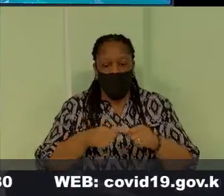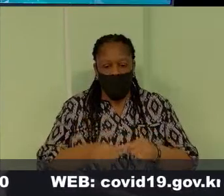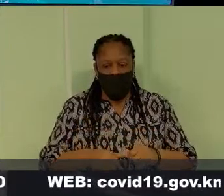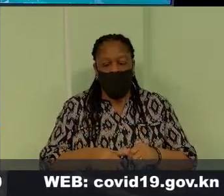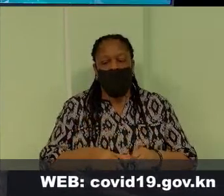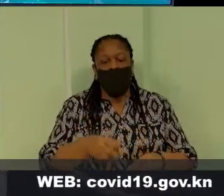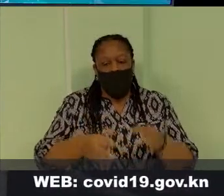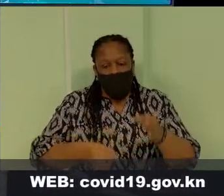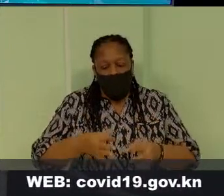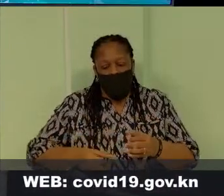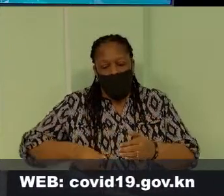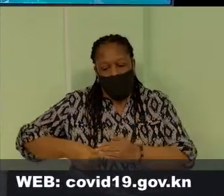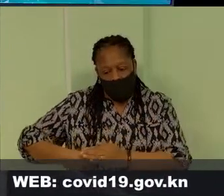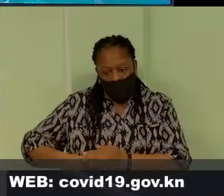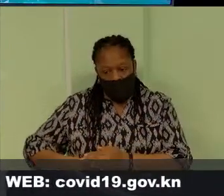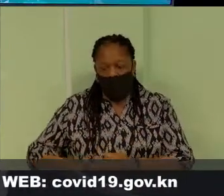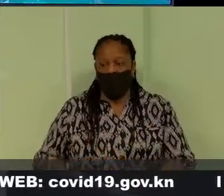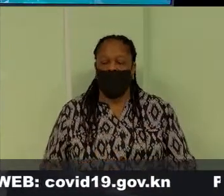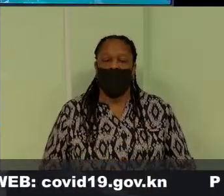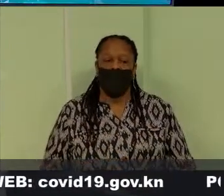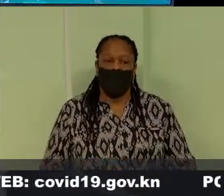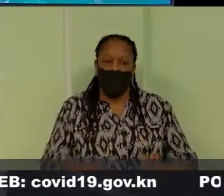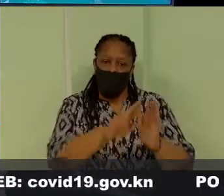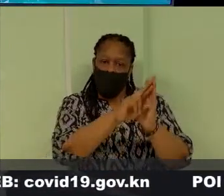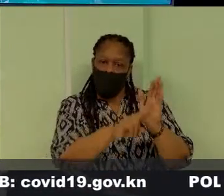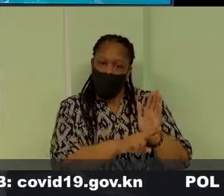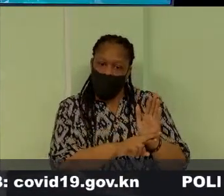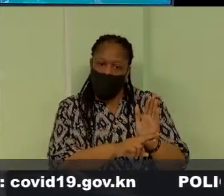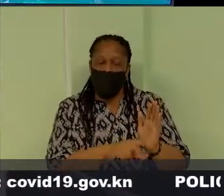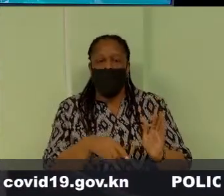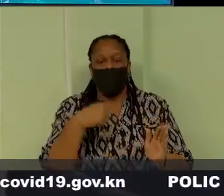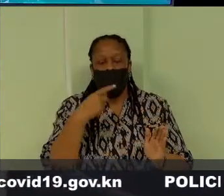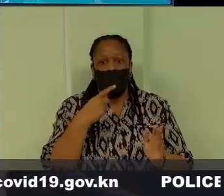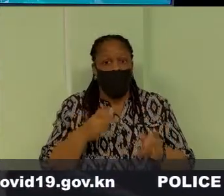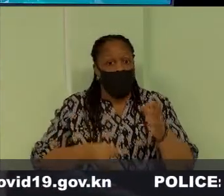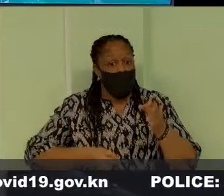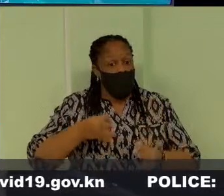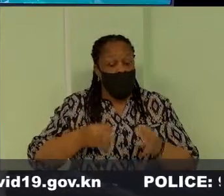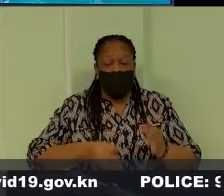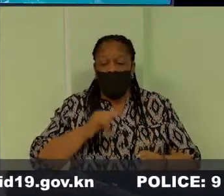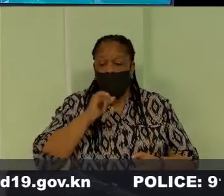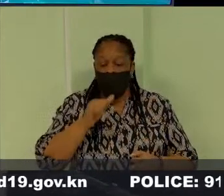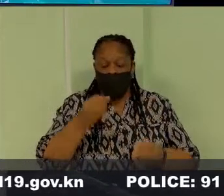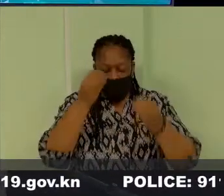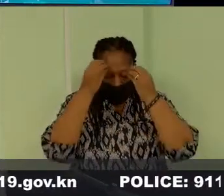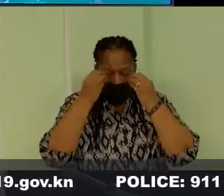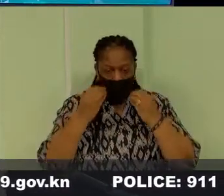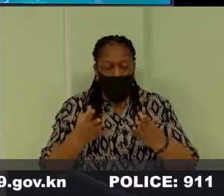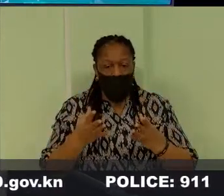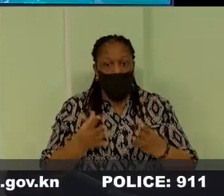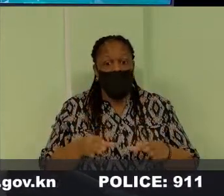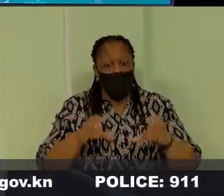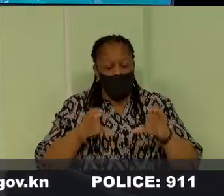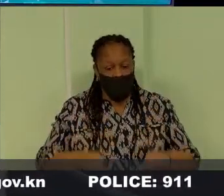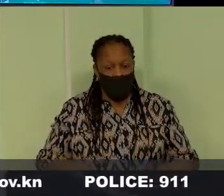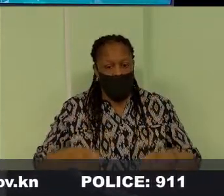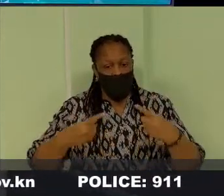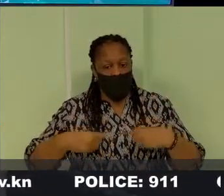15B of the Public Health Act provides for substantial penalties for failure to comply with these